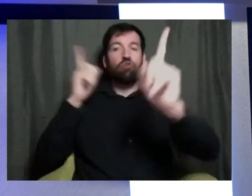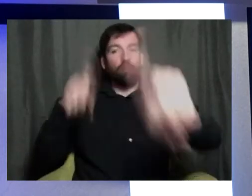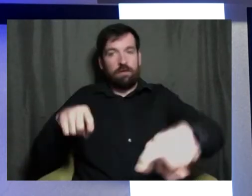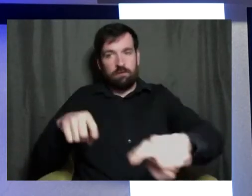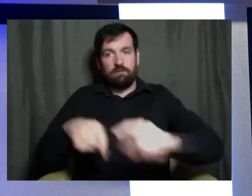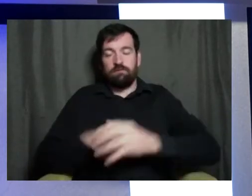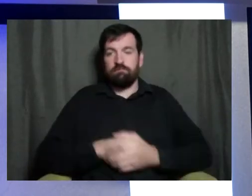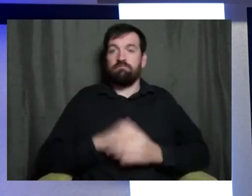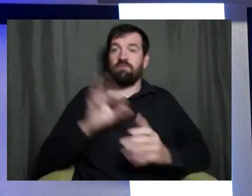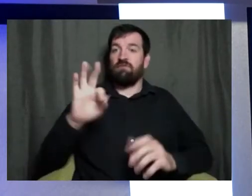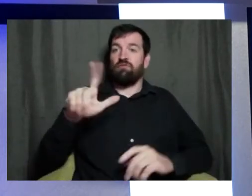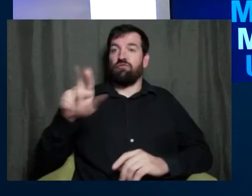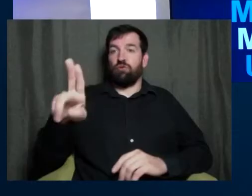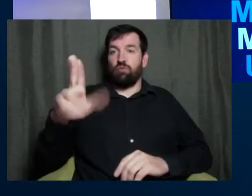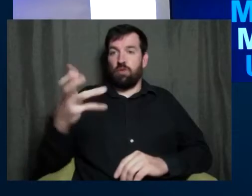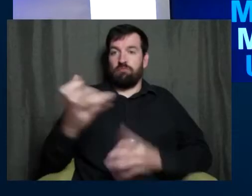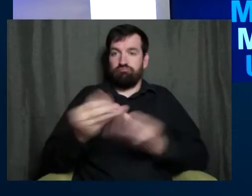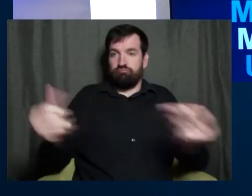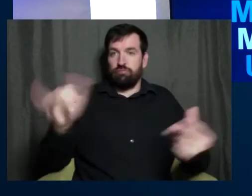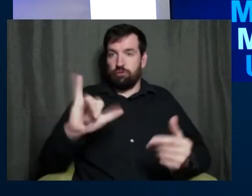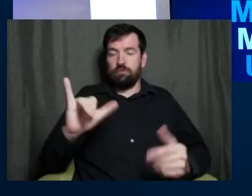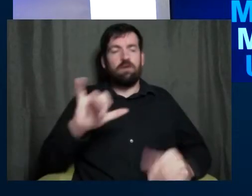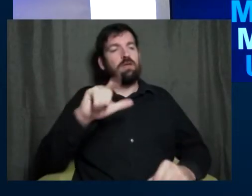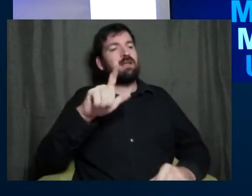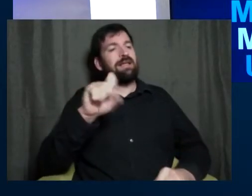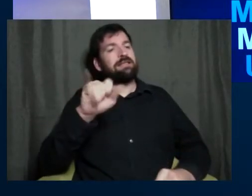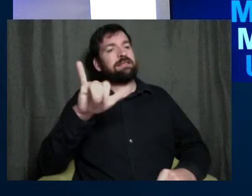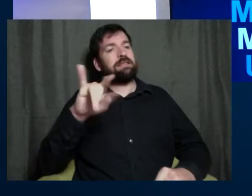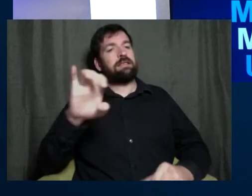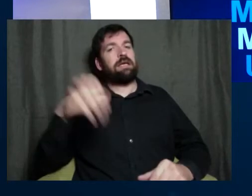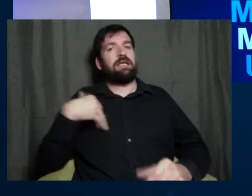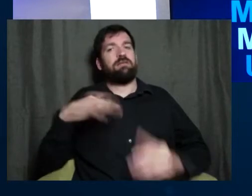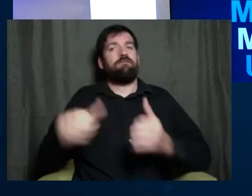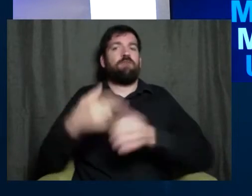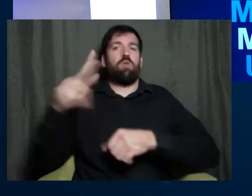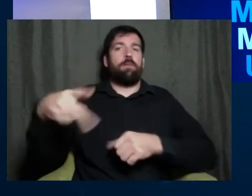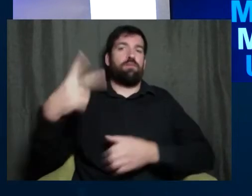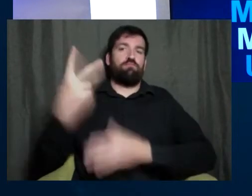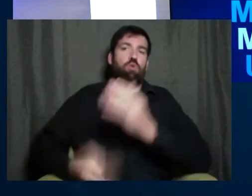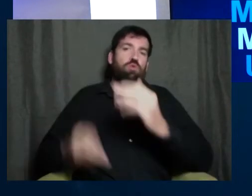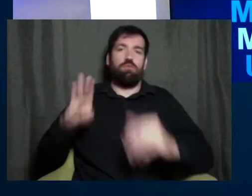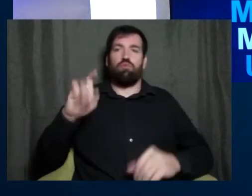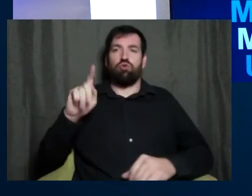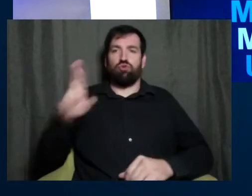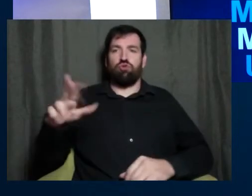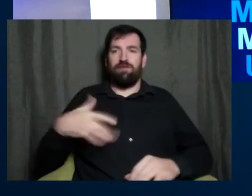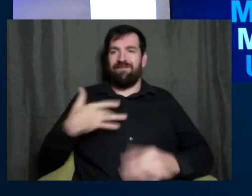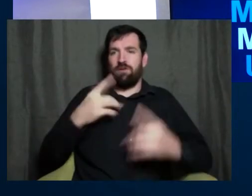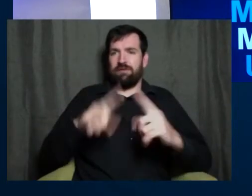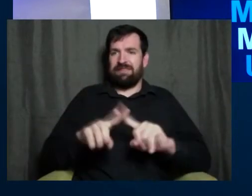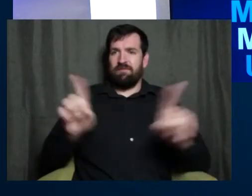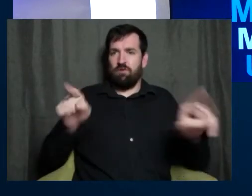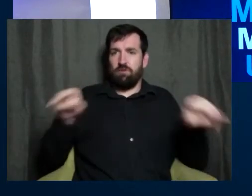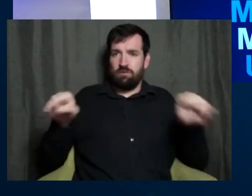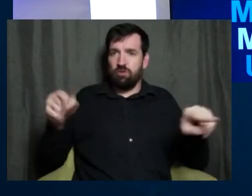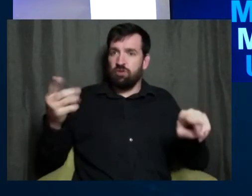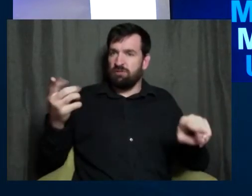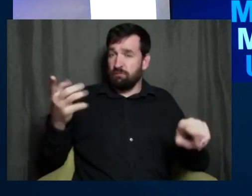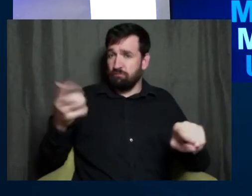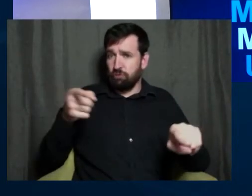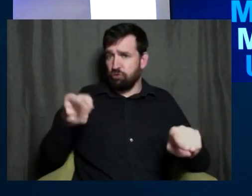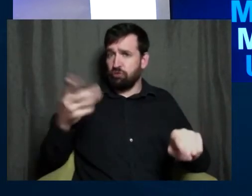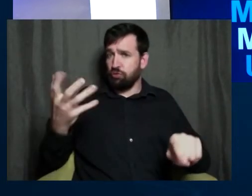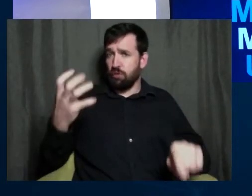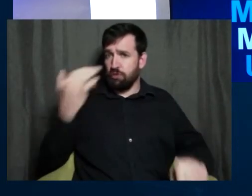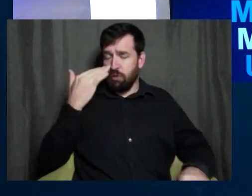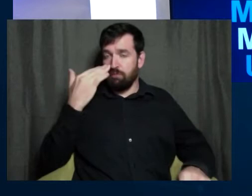too. Hey, Dr. Hawkinson, Leslie has a follow-up question about her and her friend that both got the booster and felt differently. Yeah. But she wants to know, okay, so take